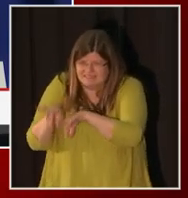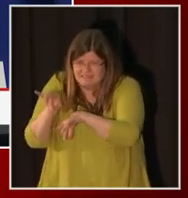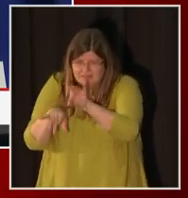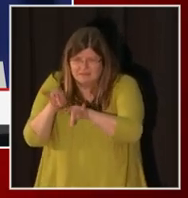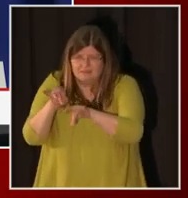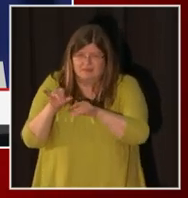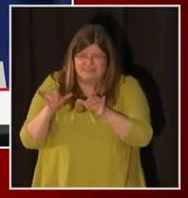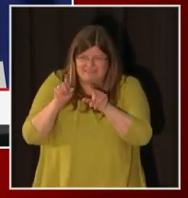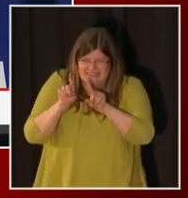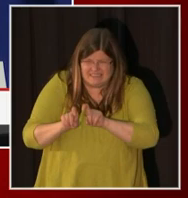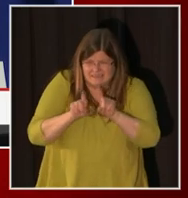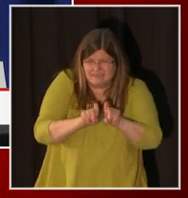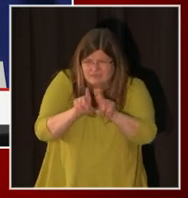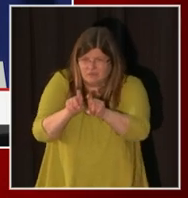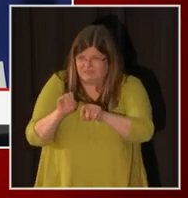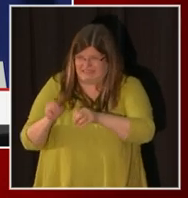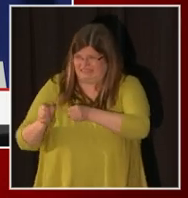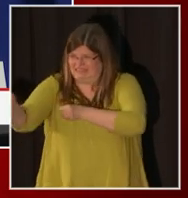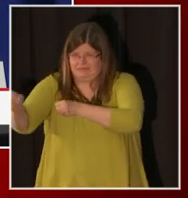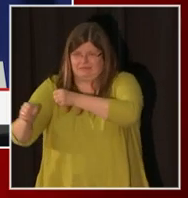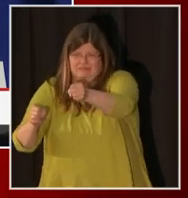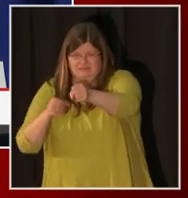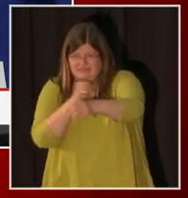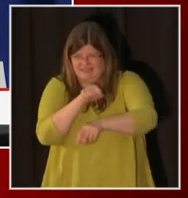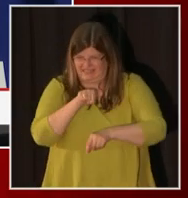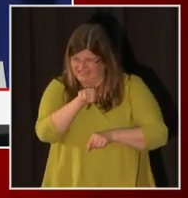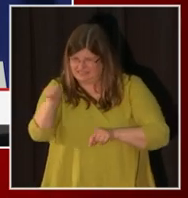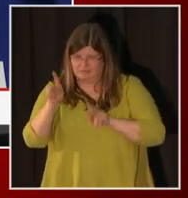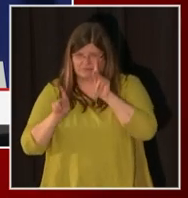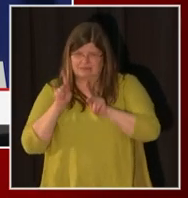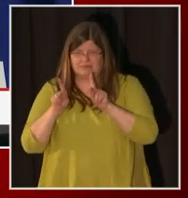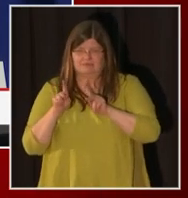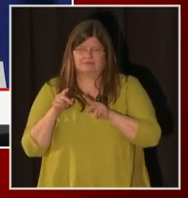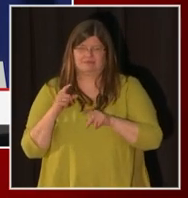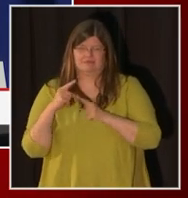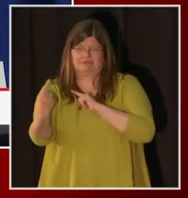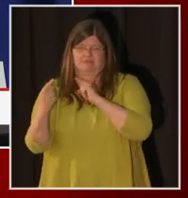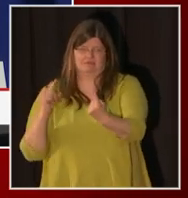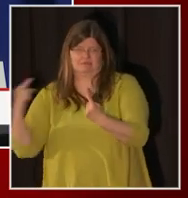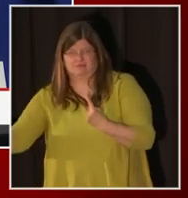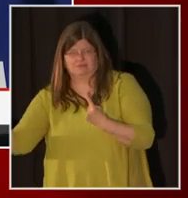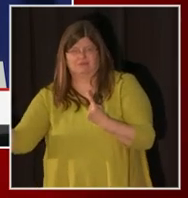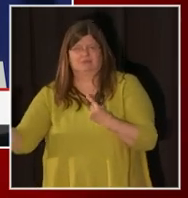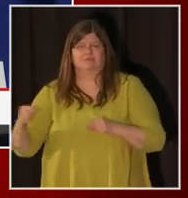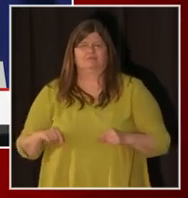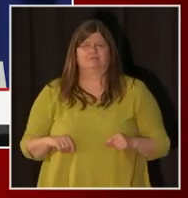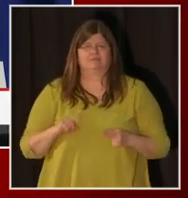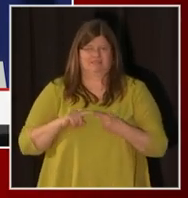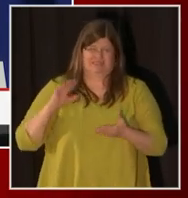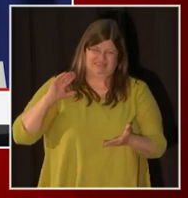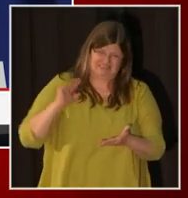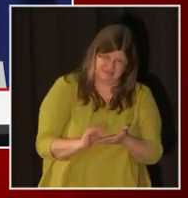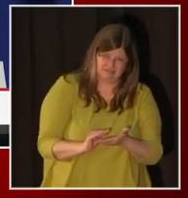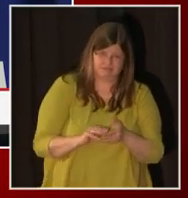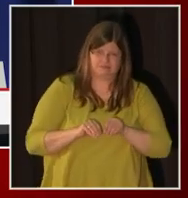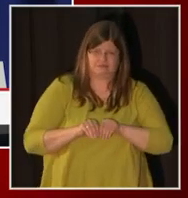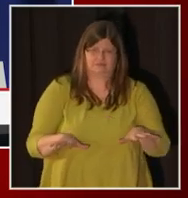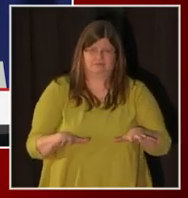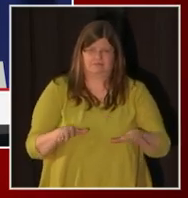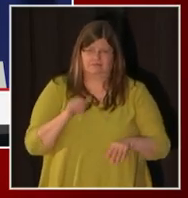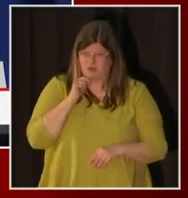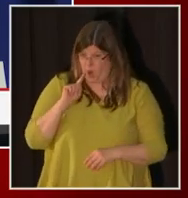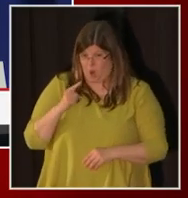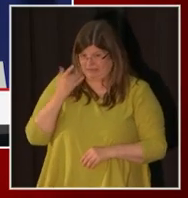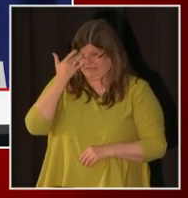of the support services that they may need while they are separated. So not just the person in isolation, but all